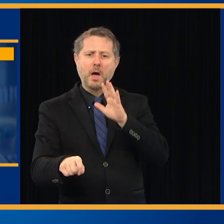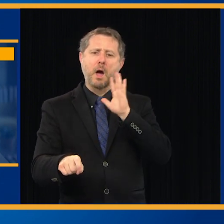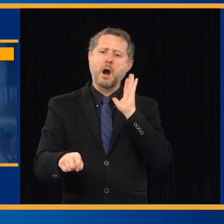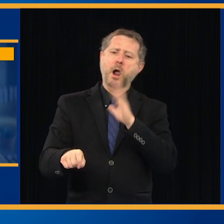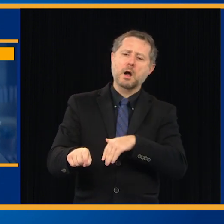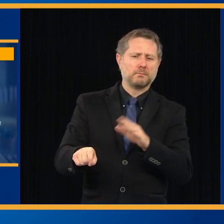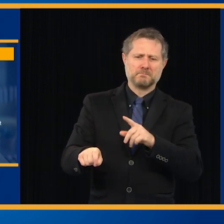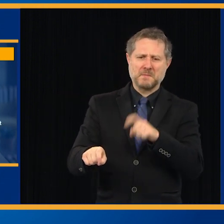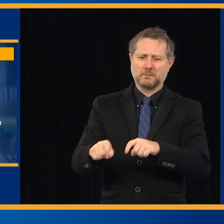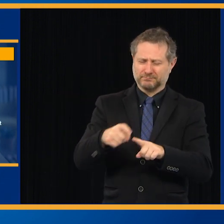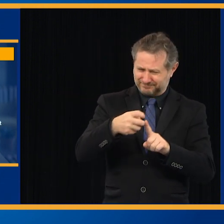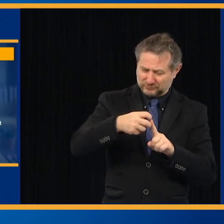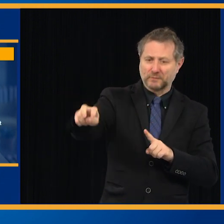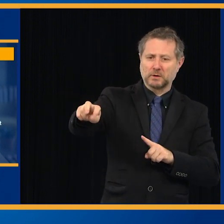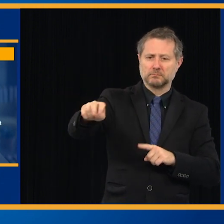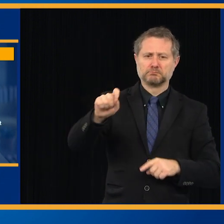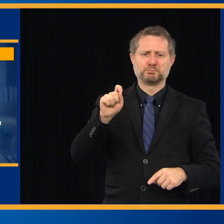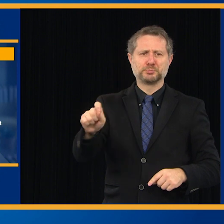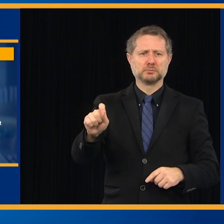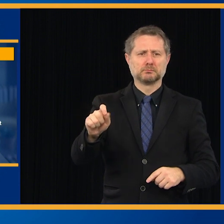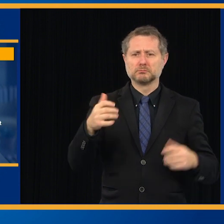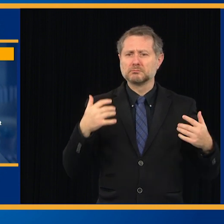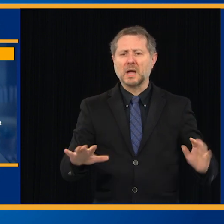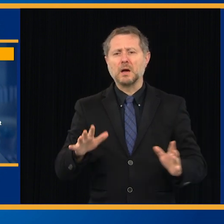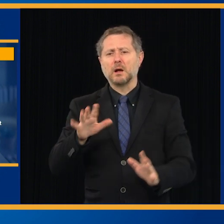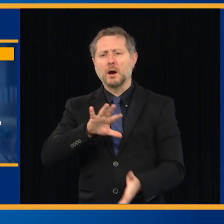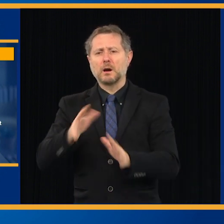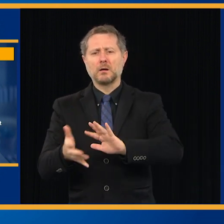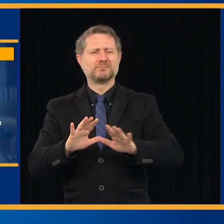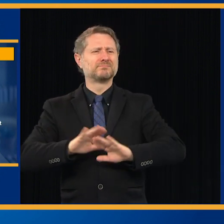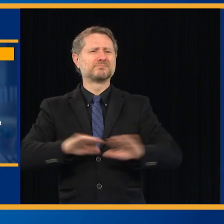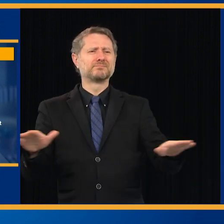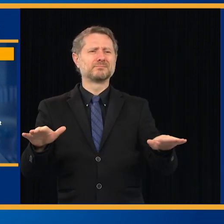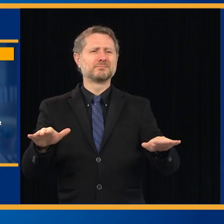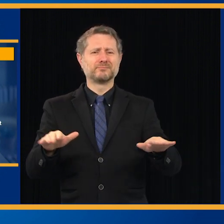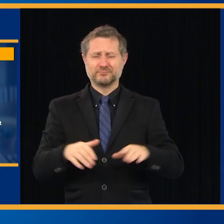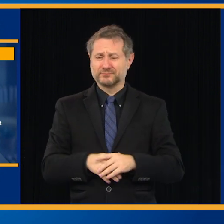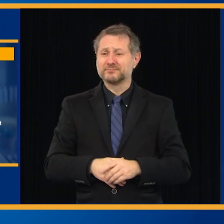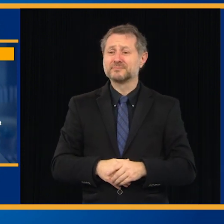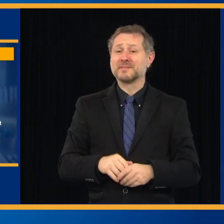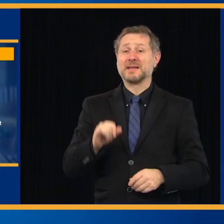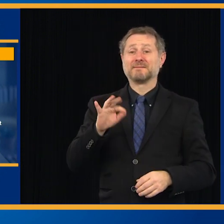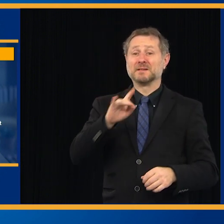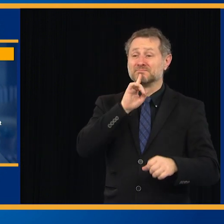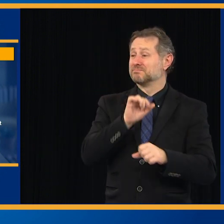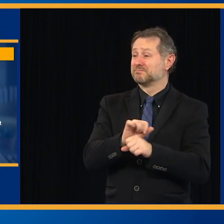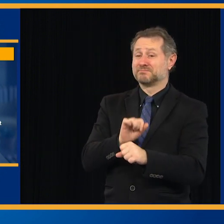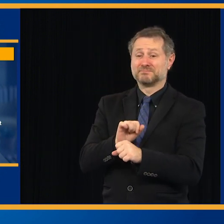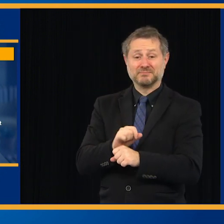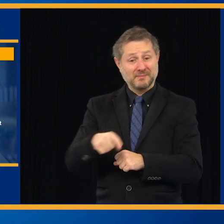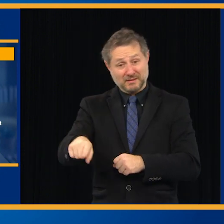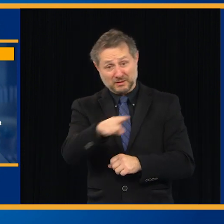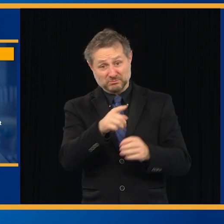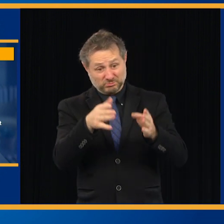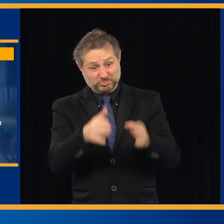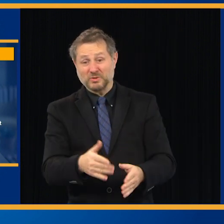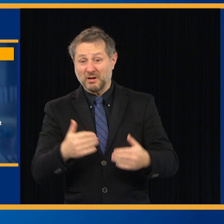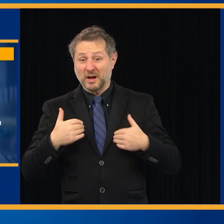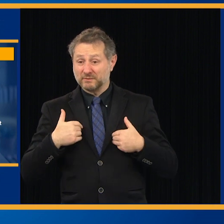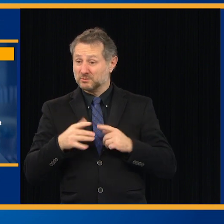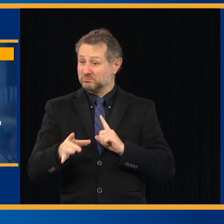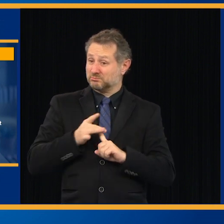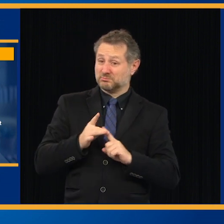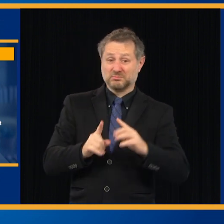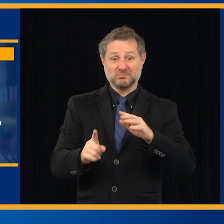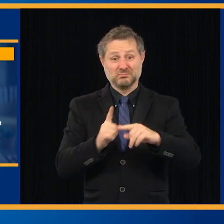transfer the resident, period. If they have a COVID positive person and they can't treat